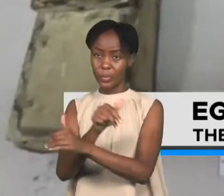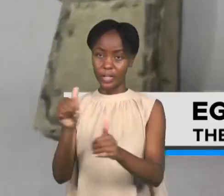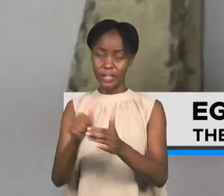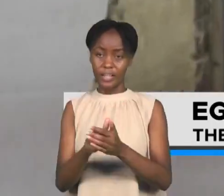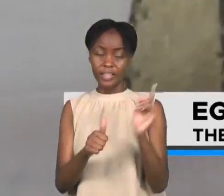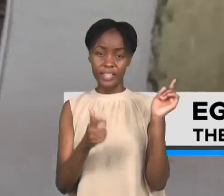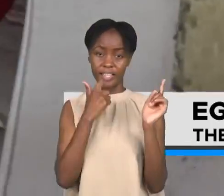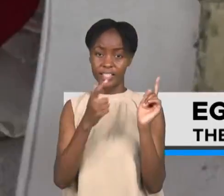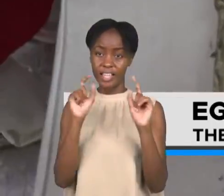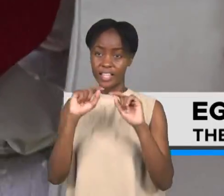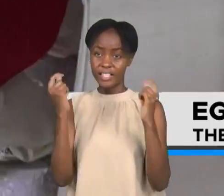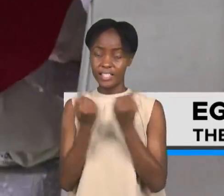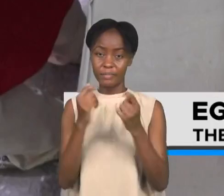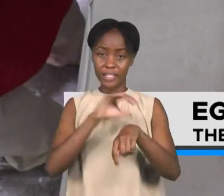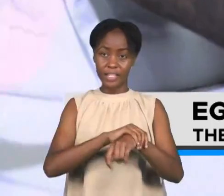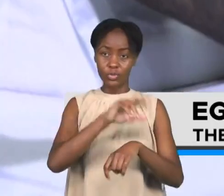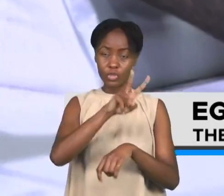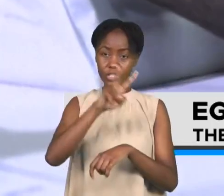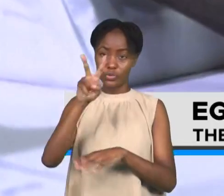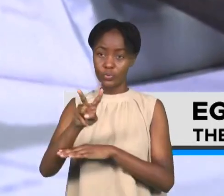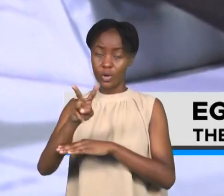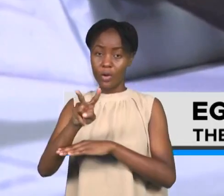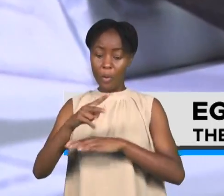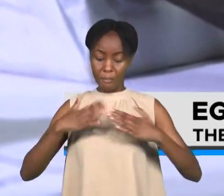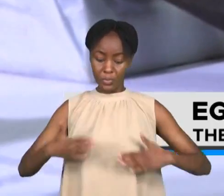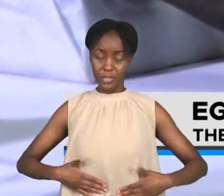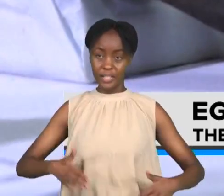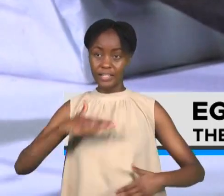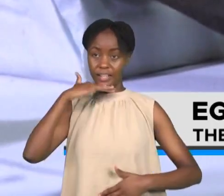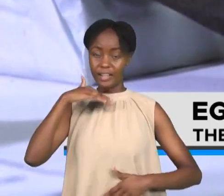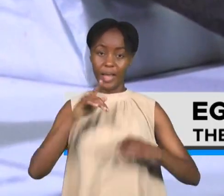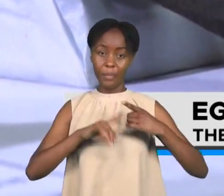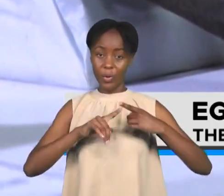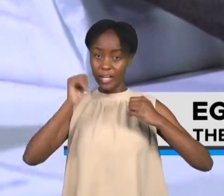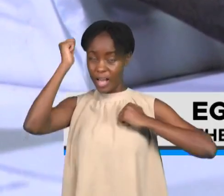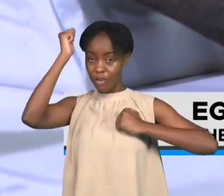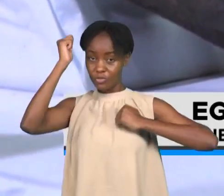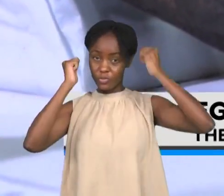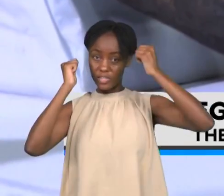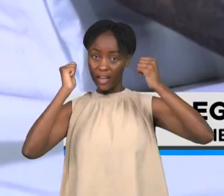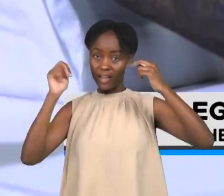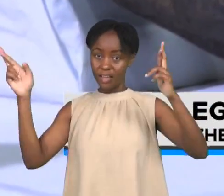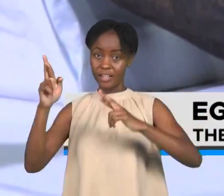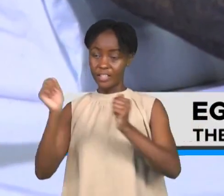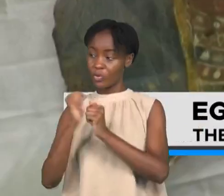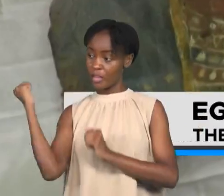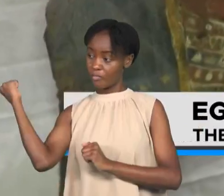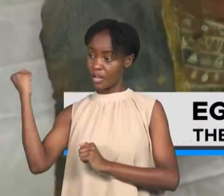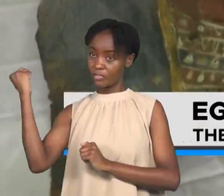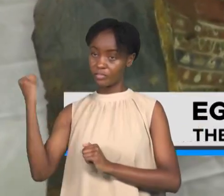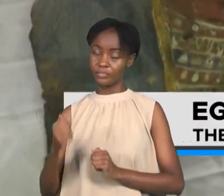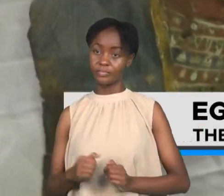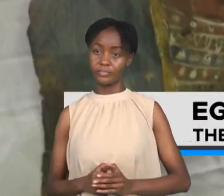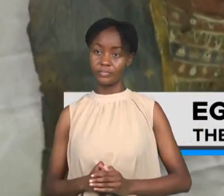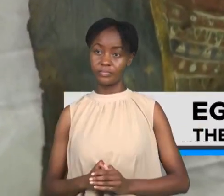his team had discovered a total of 22 shafts, including one containing a soldier with his battle axe resting beside him. A